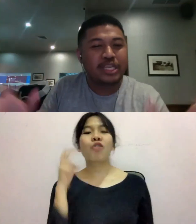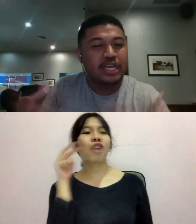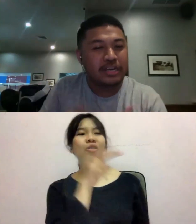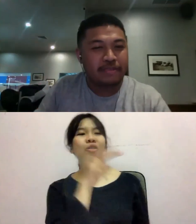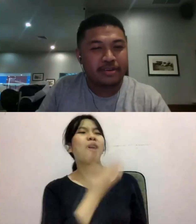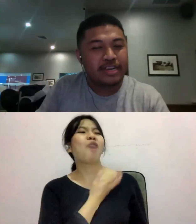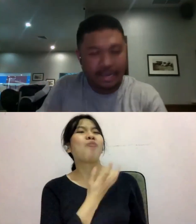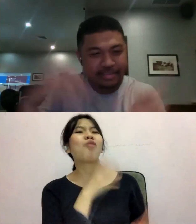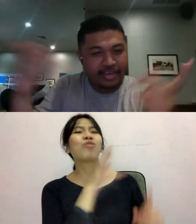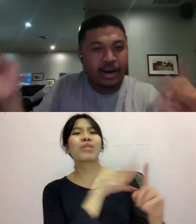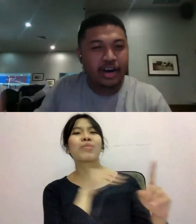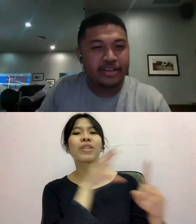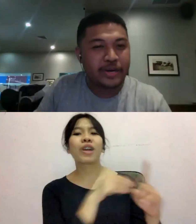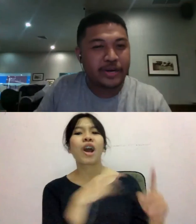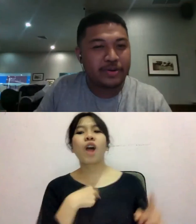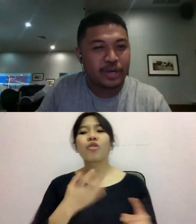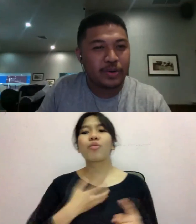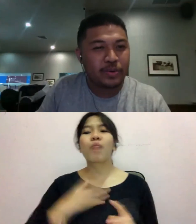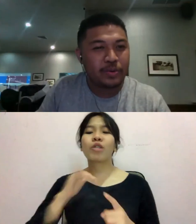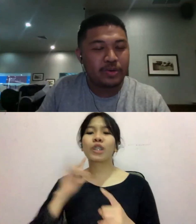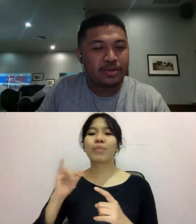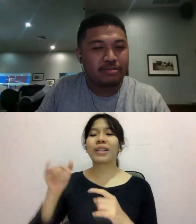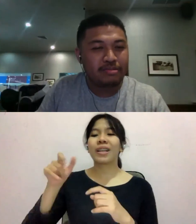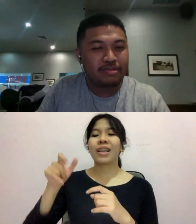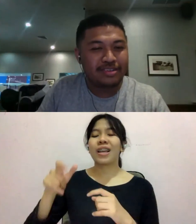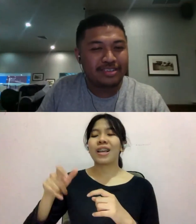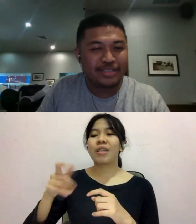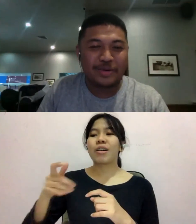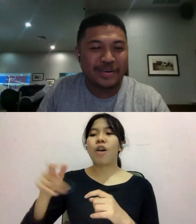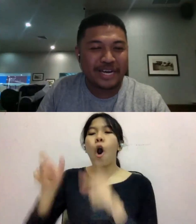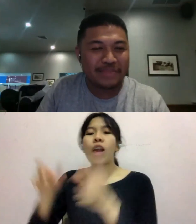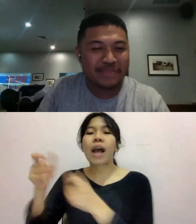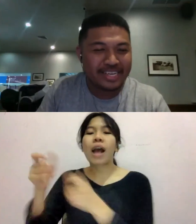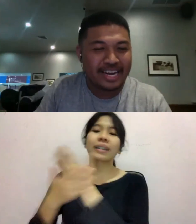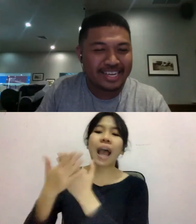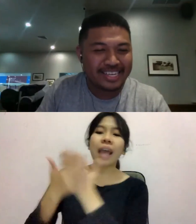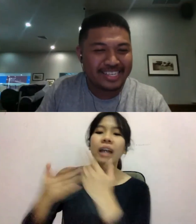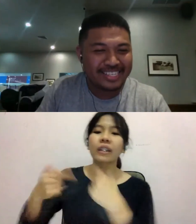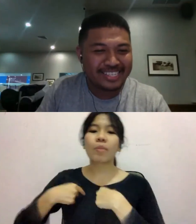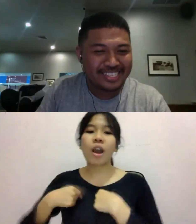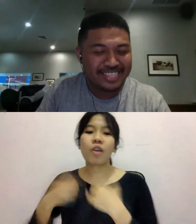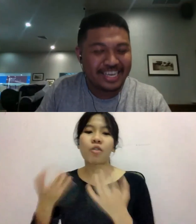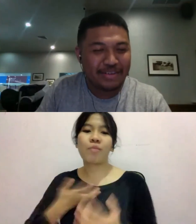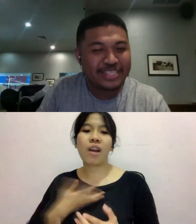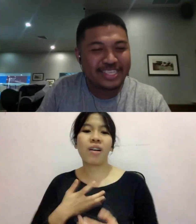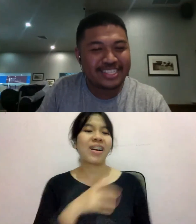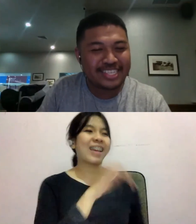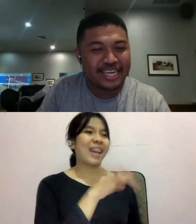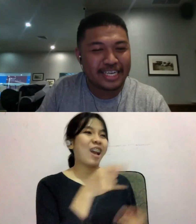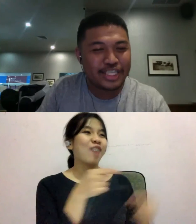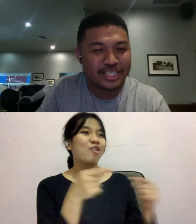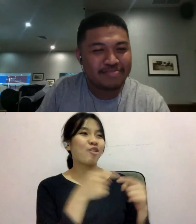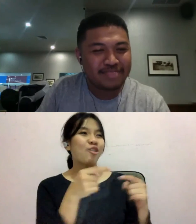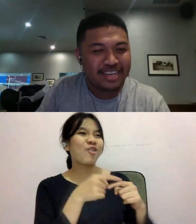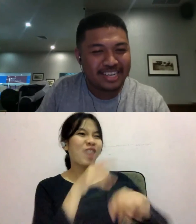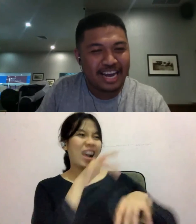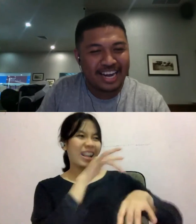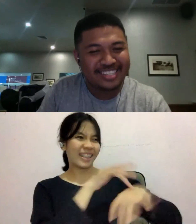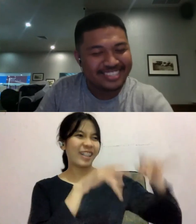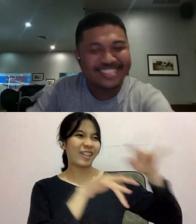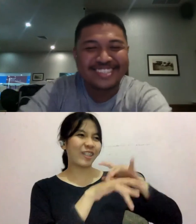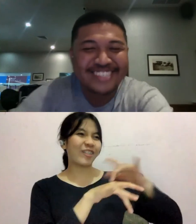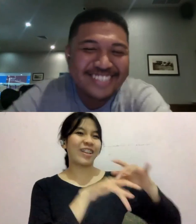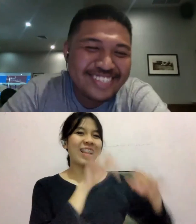loved like they are, you know. So, you know, physical what I mean? touch. Yeah, physical touch. Yeah. Love